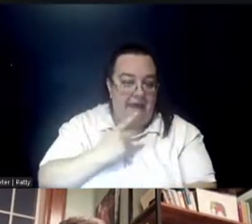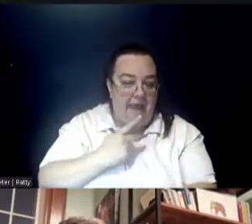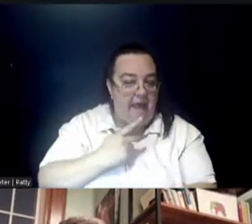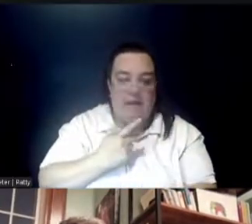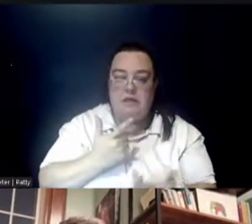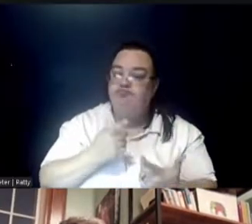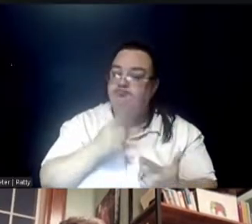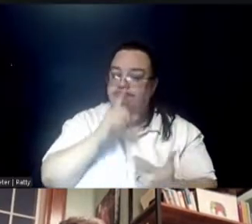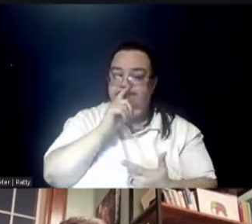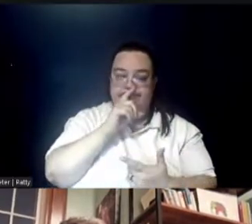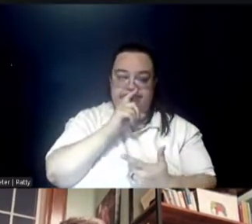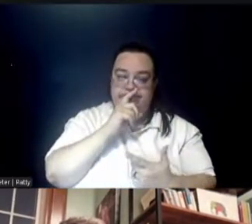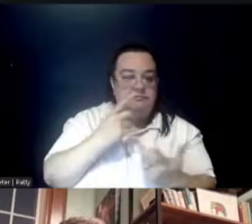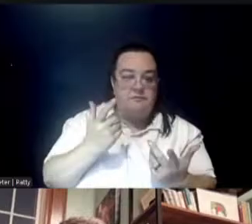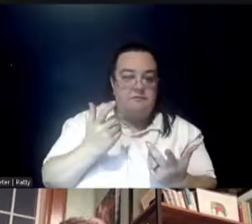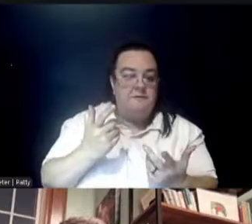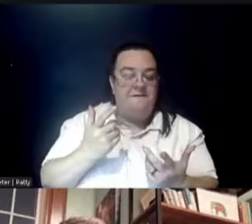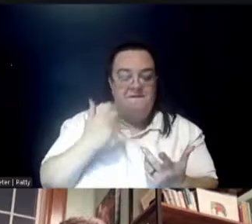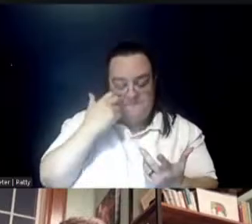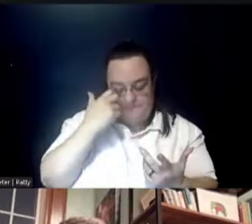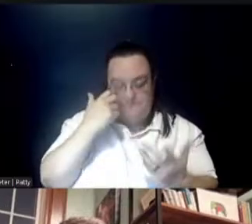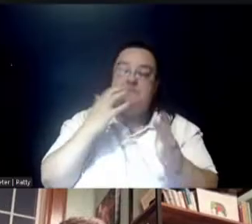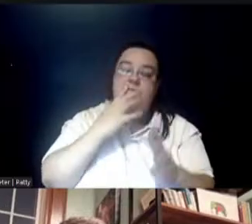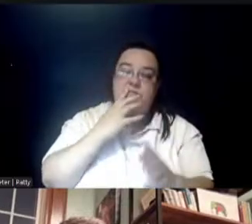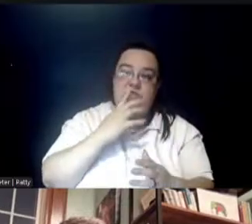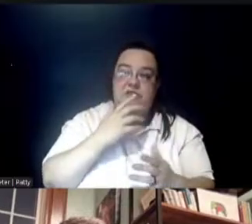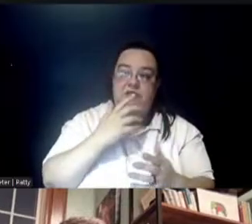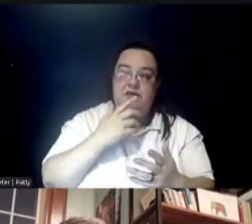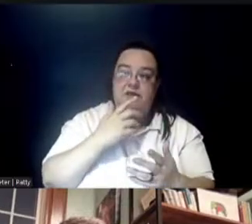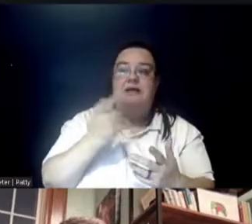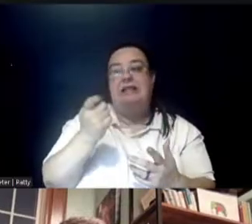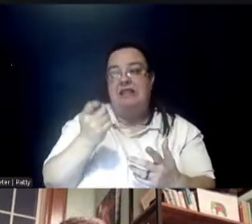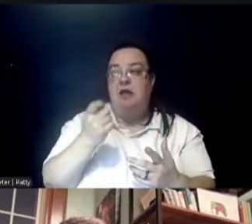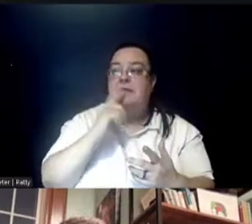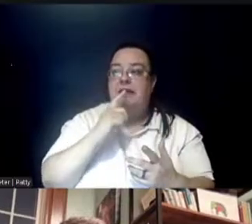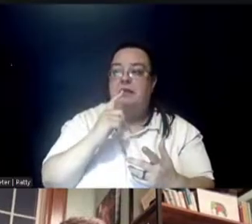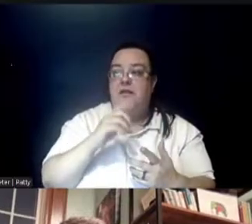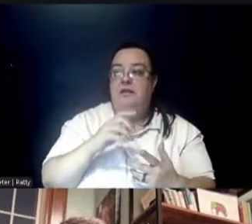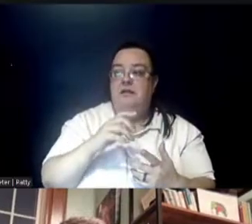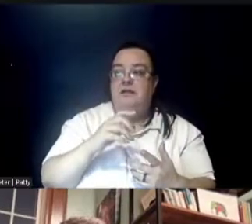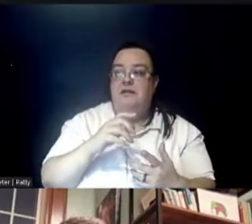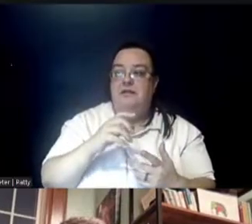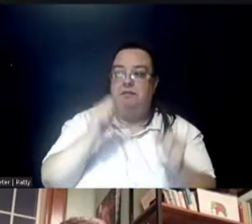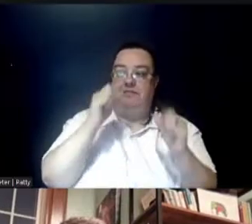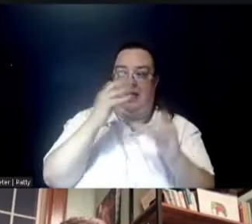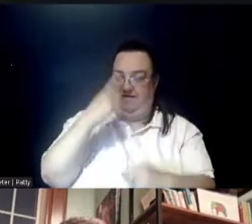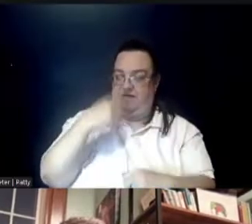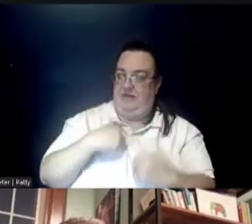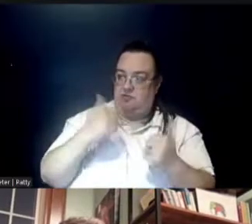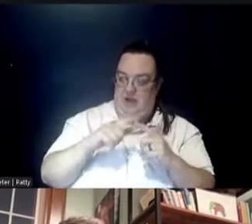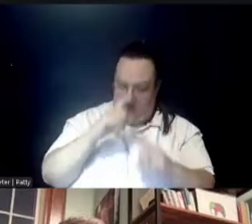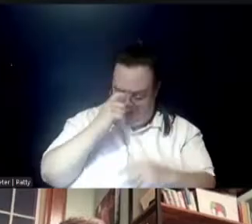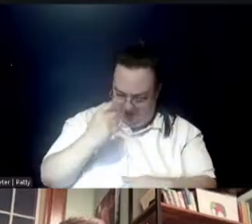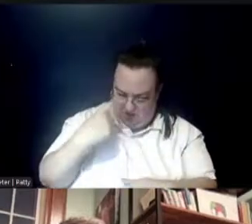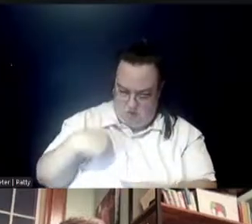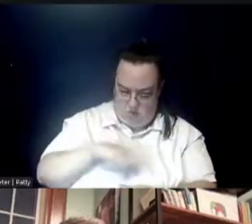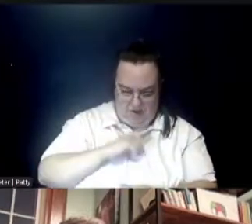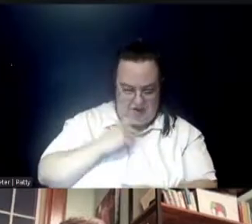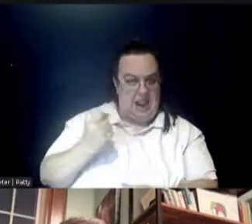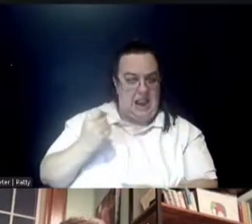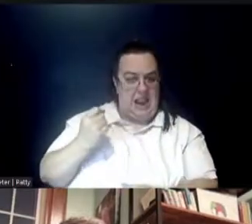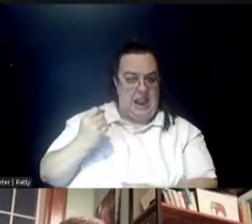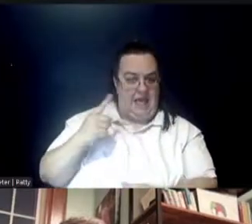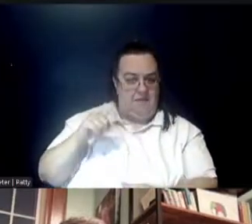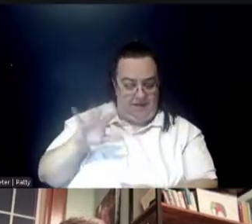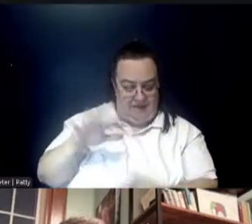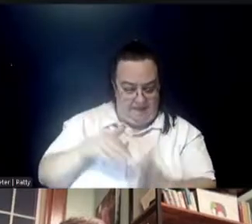That's one of the, which was a little bit extraordinary for me to get my mind around, that somehow we're an $11.5 million operation.